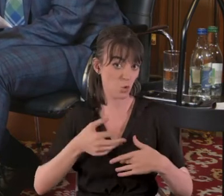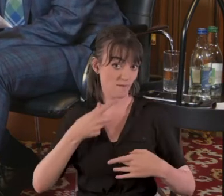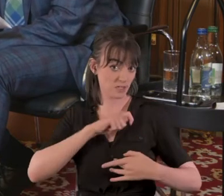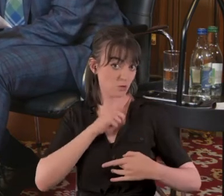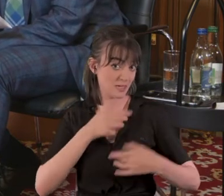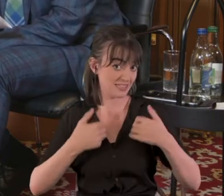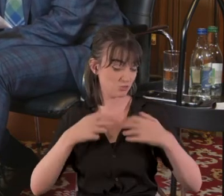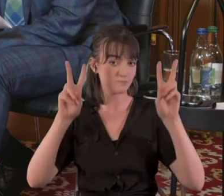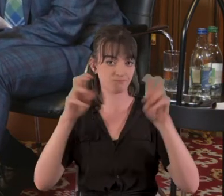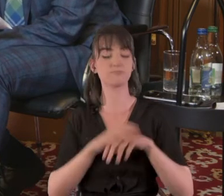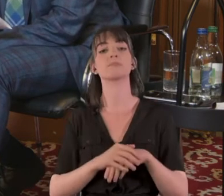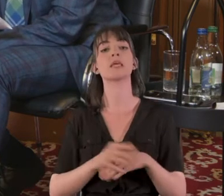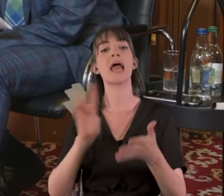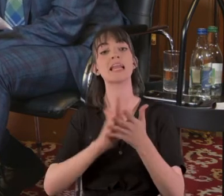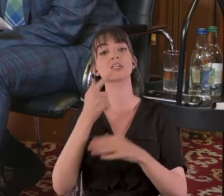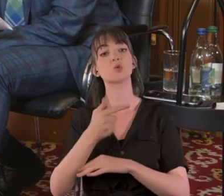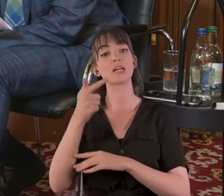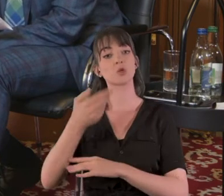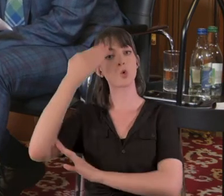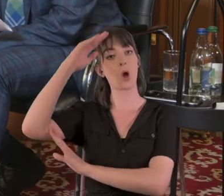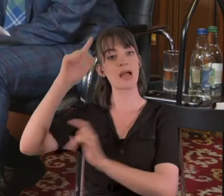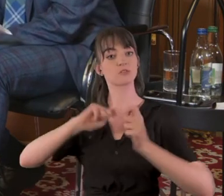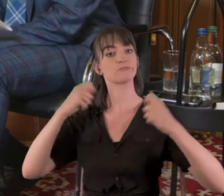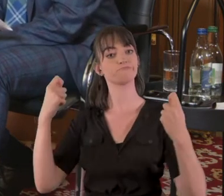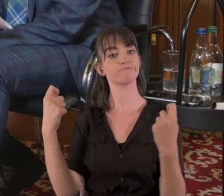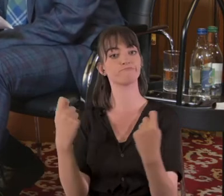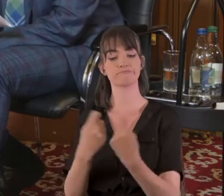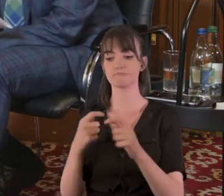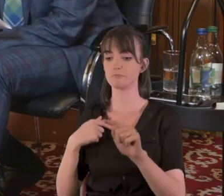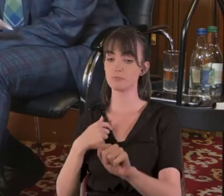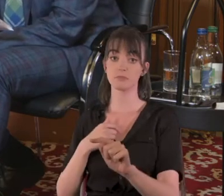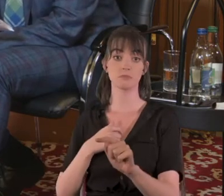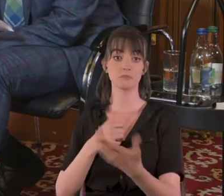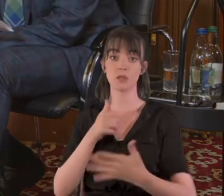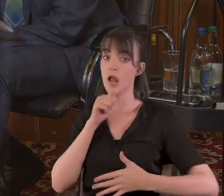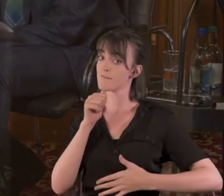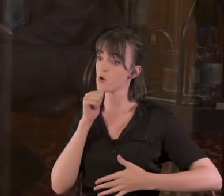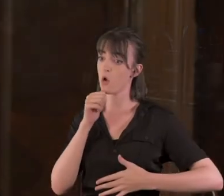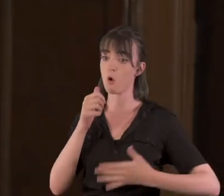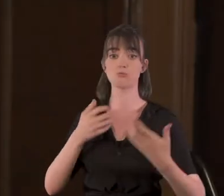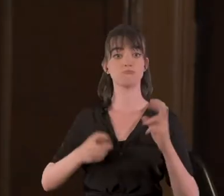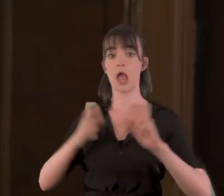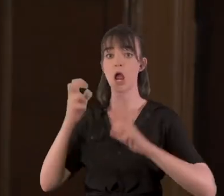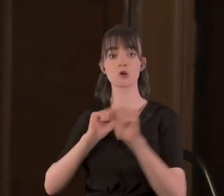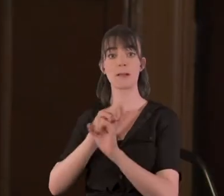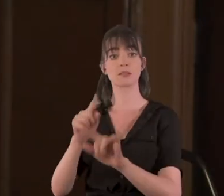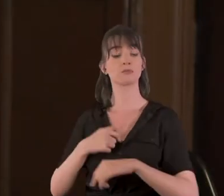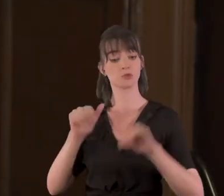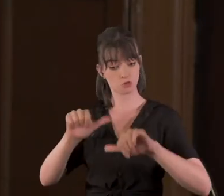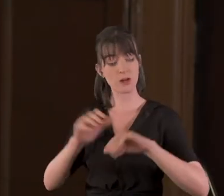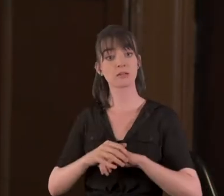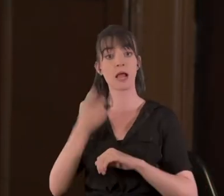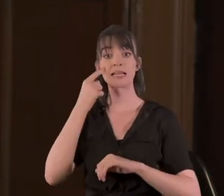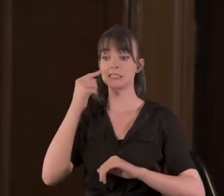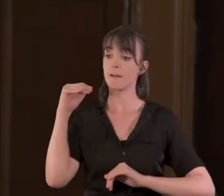In 1922, the Irish delegates made no difficulty about this. They saw that it was vital to our